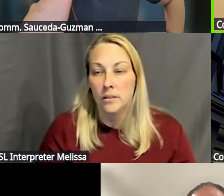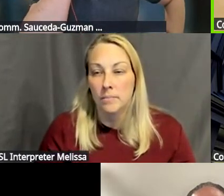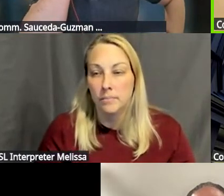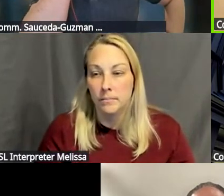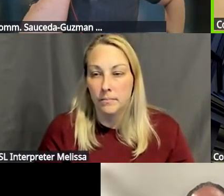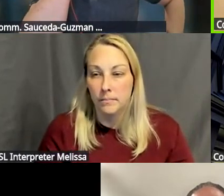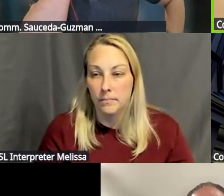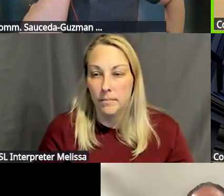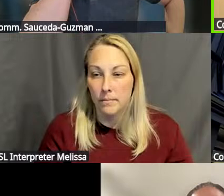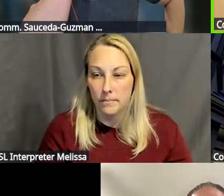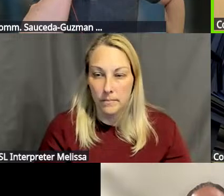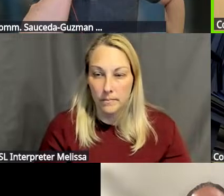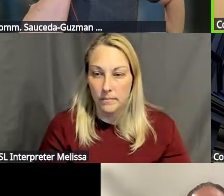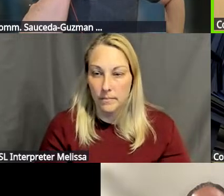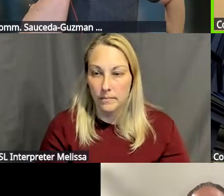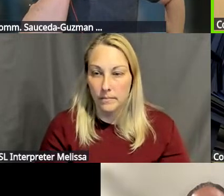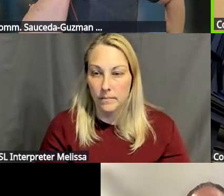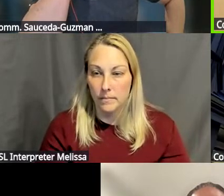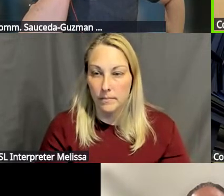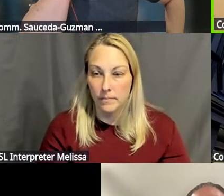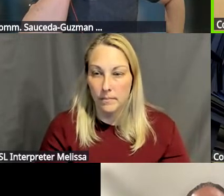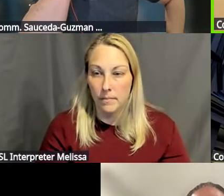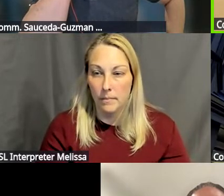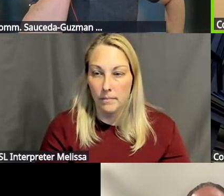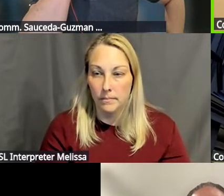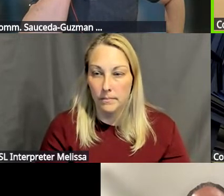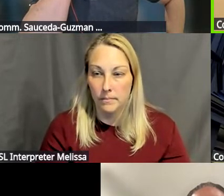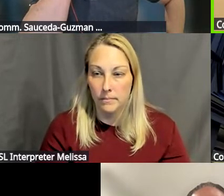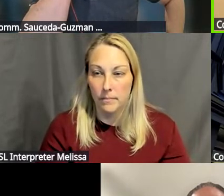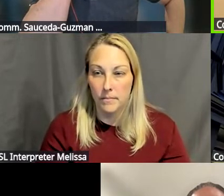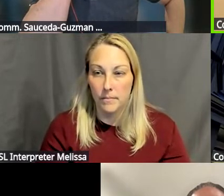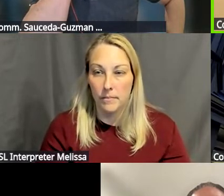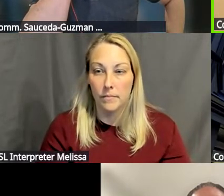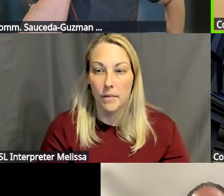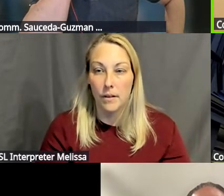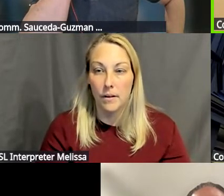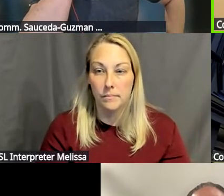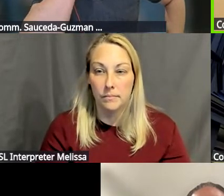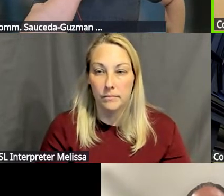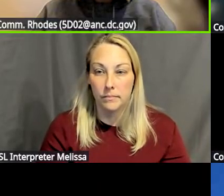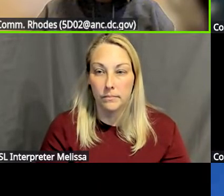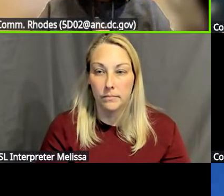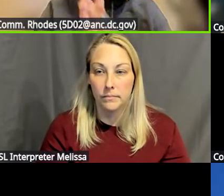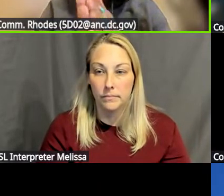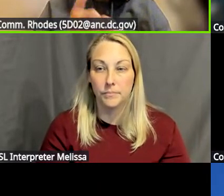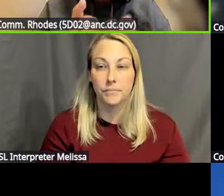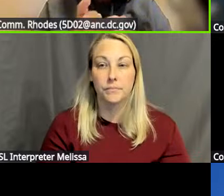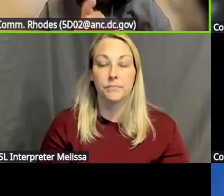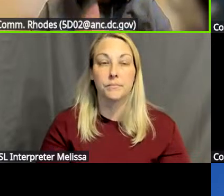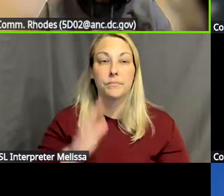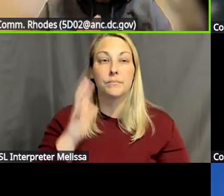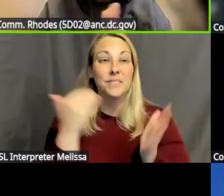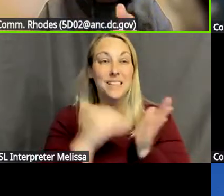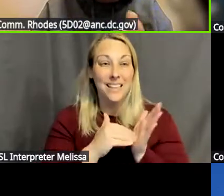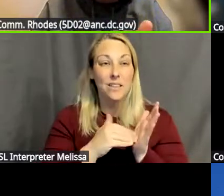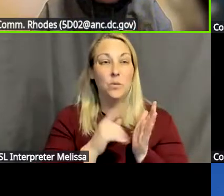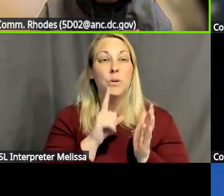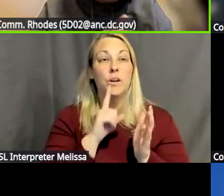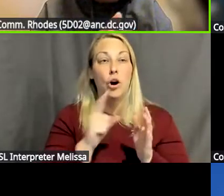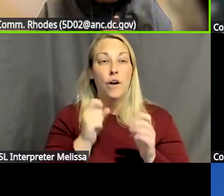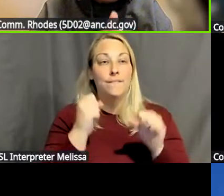this before. Again, we're fighting for our community to be more of